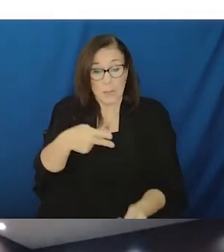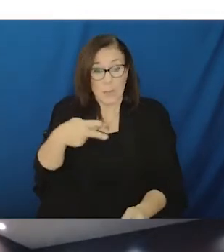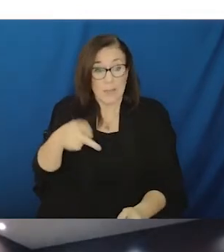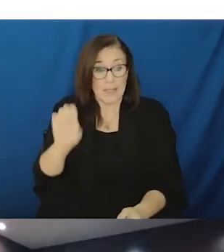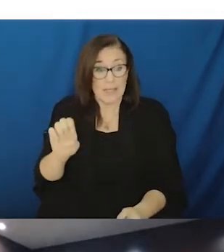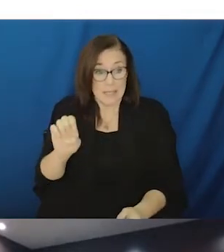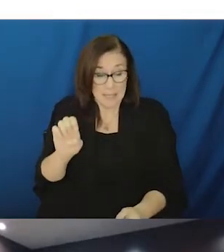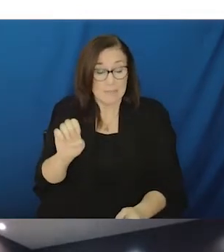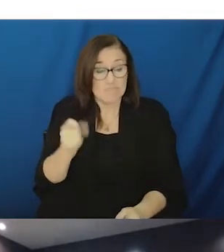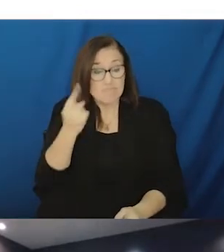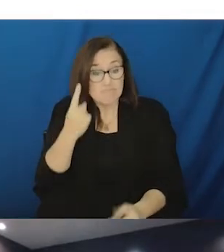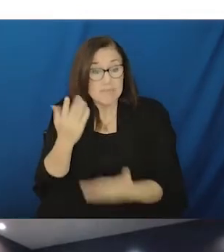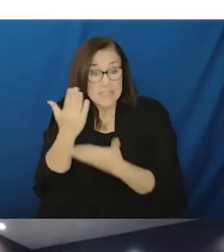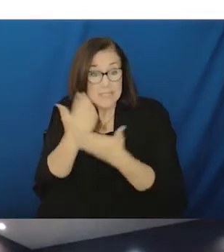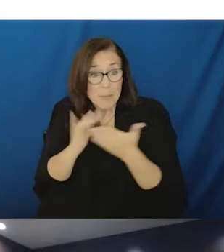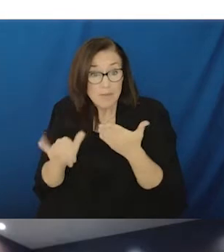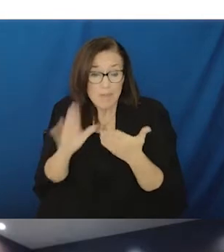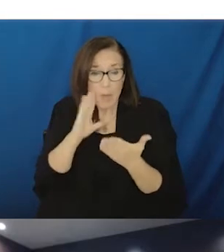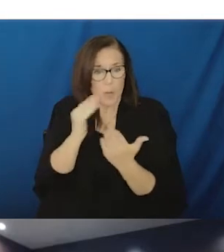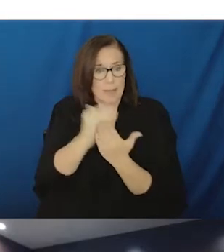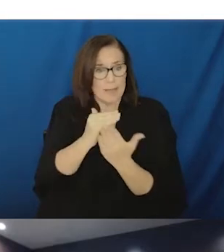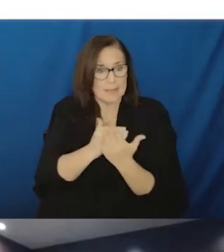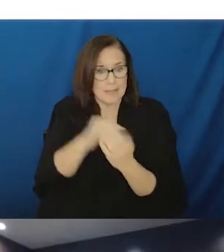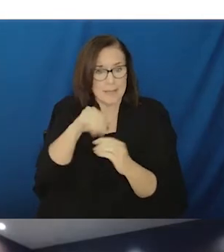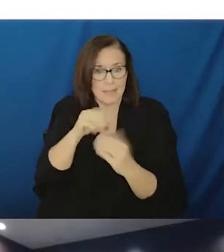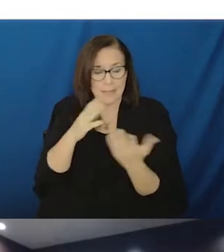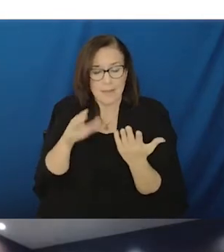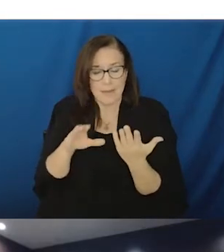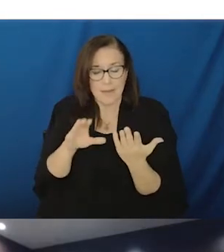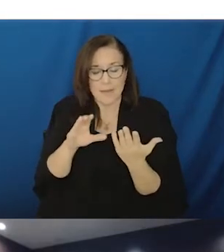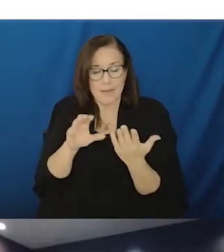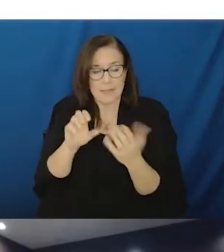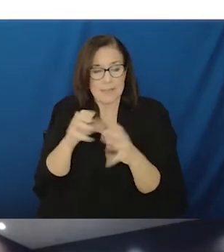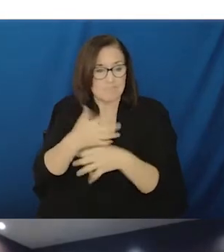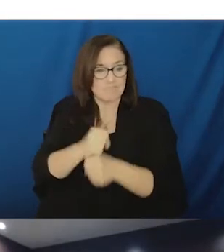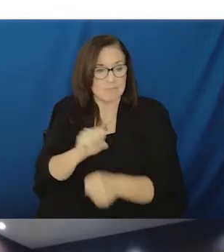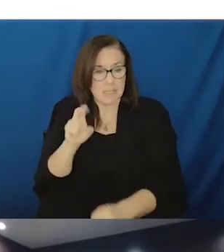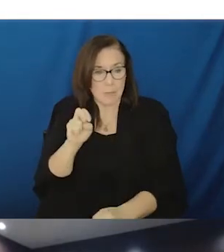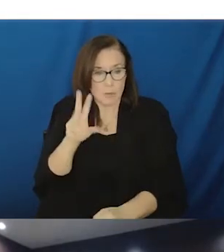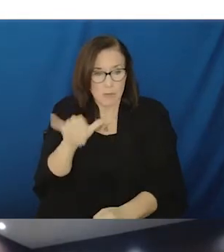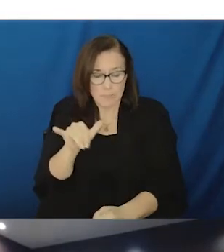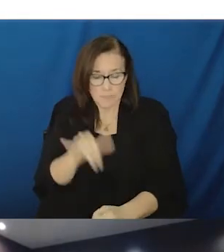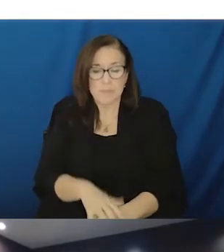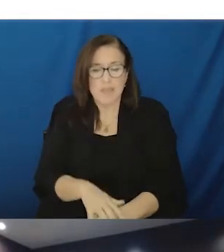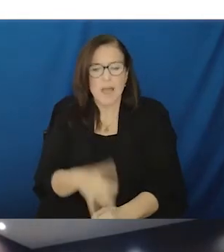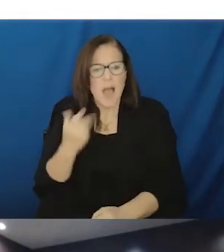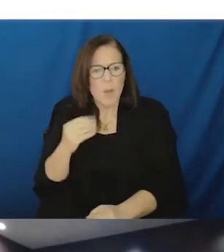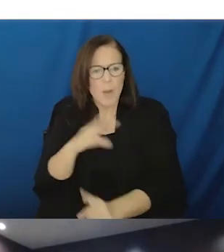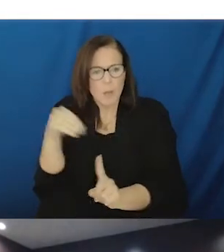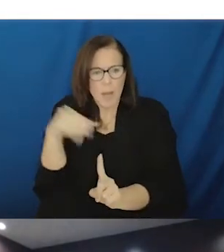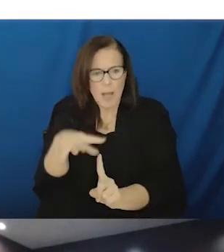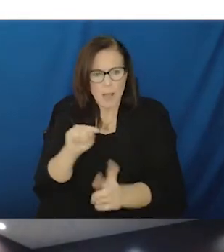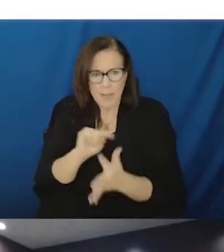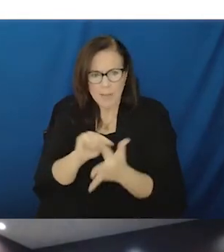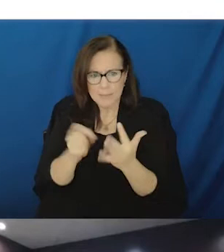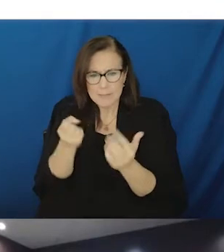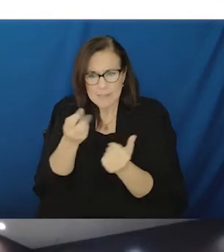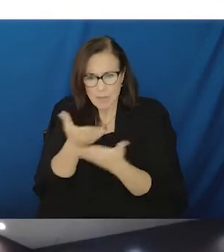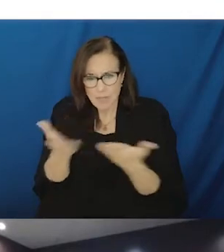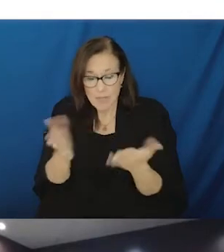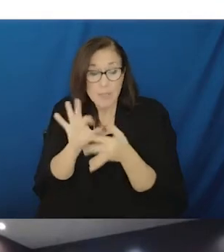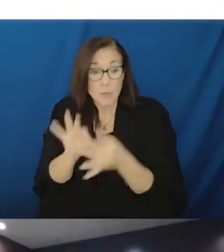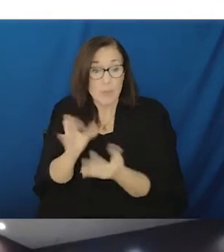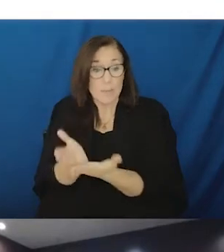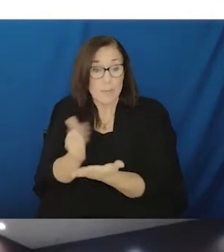listed in the executive summary. I want to point out just a few items on this regarding the budget for